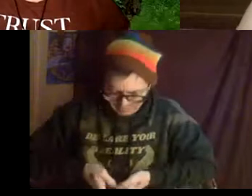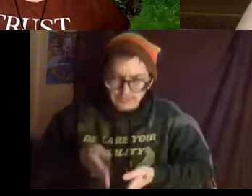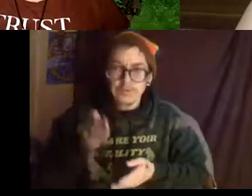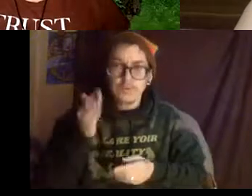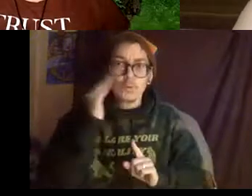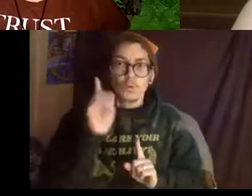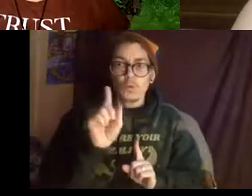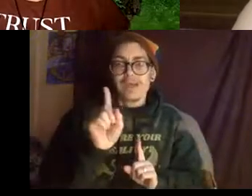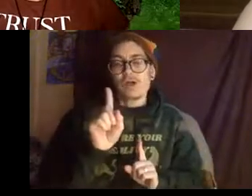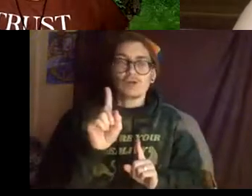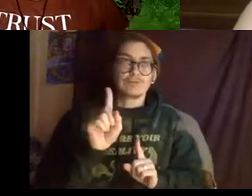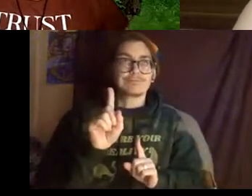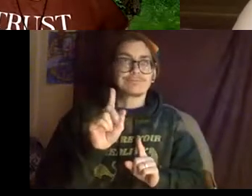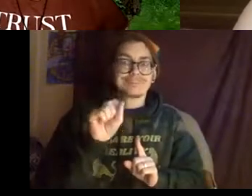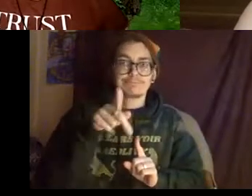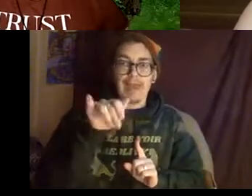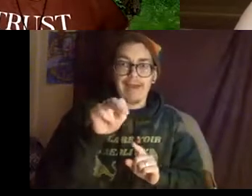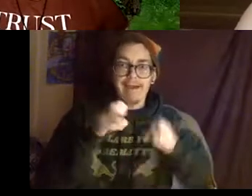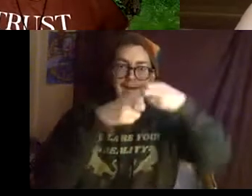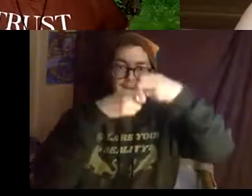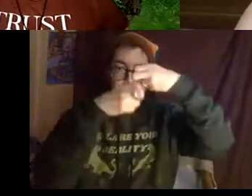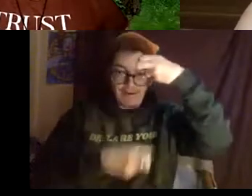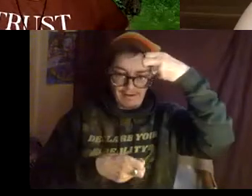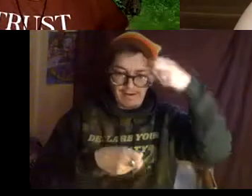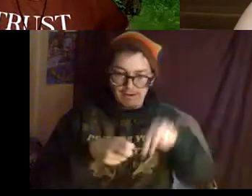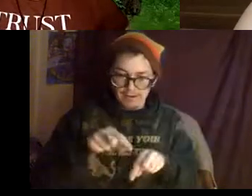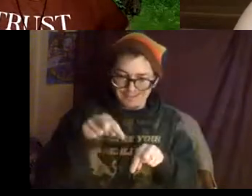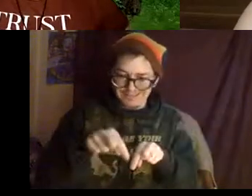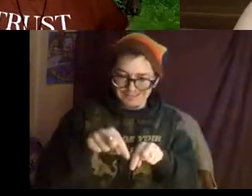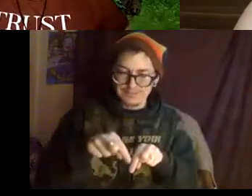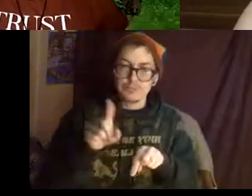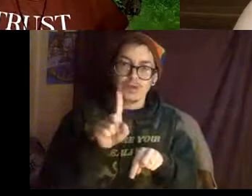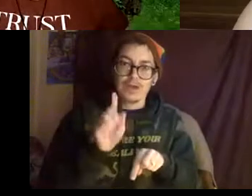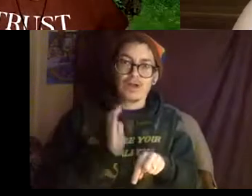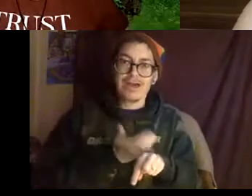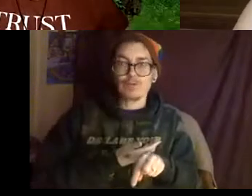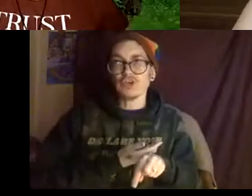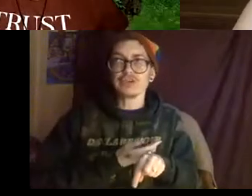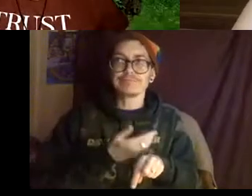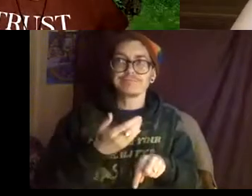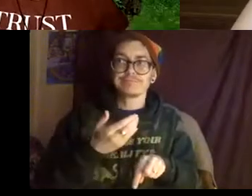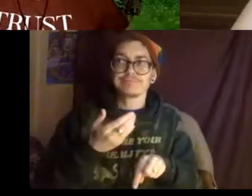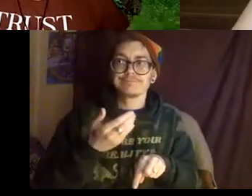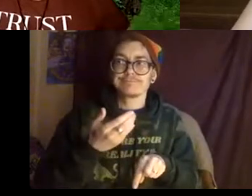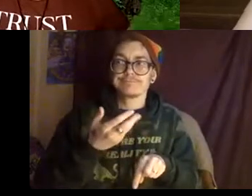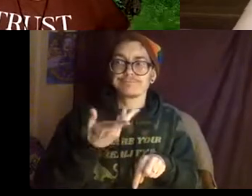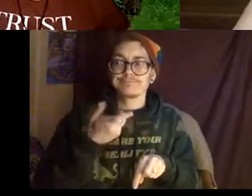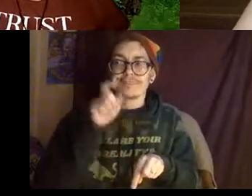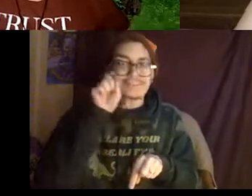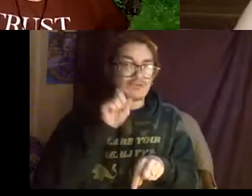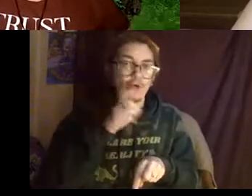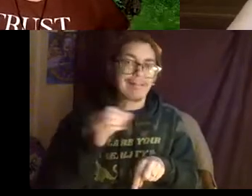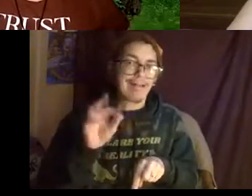is, in your body, it is down low, right where your spine ends, kind of where